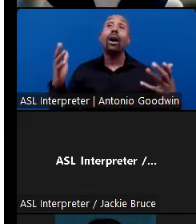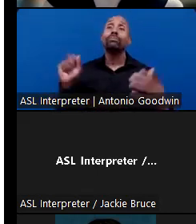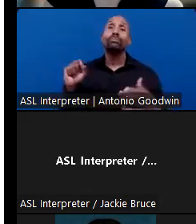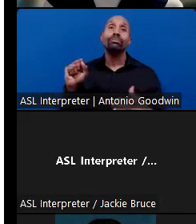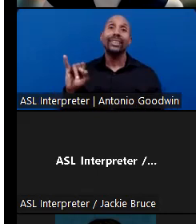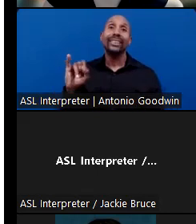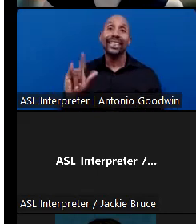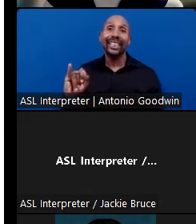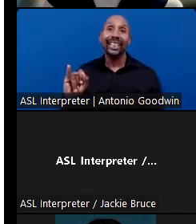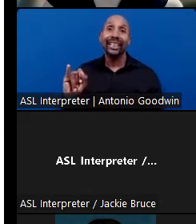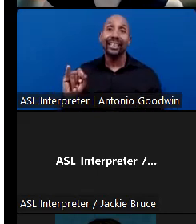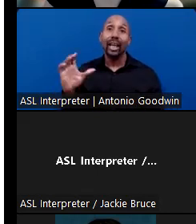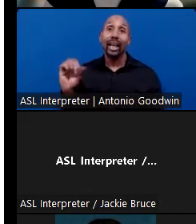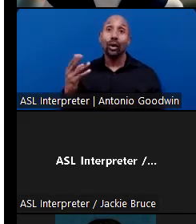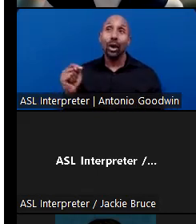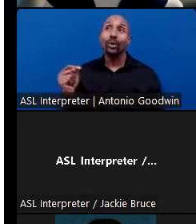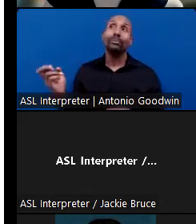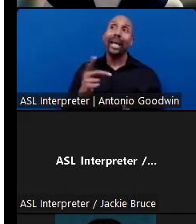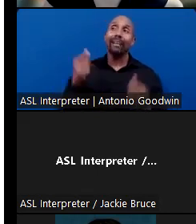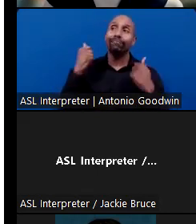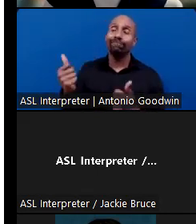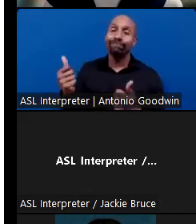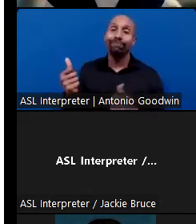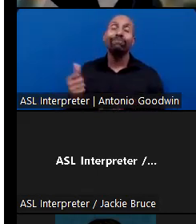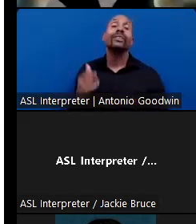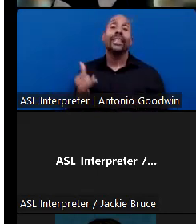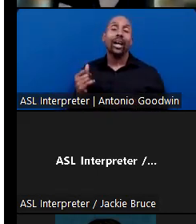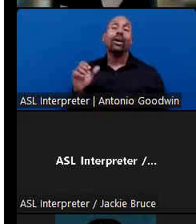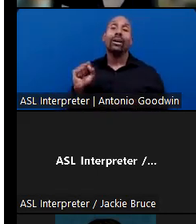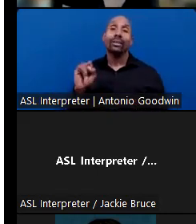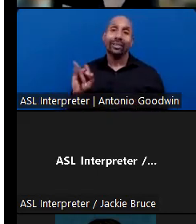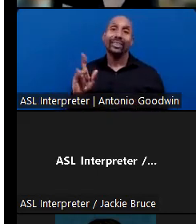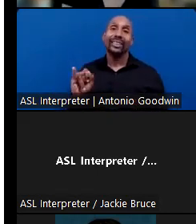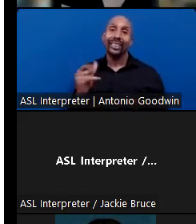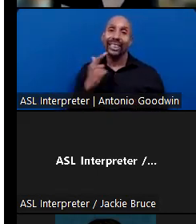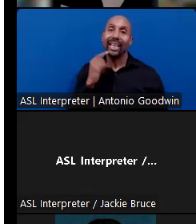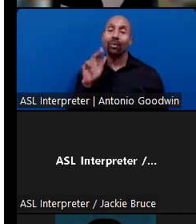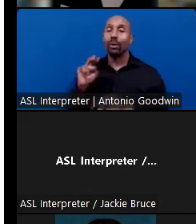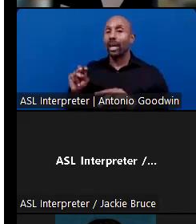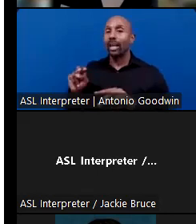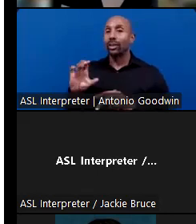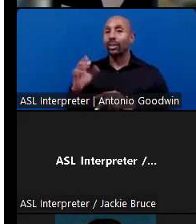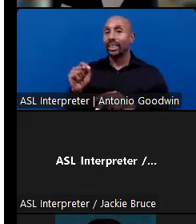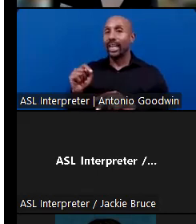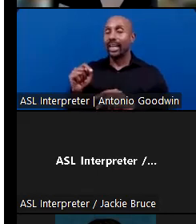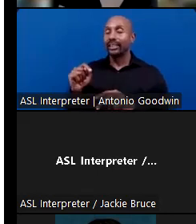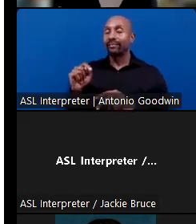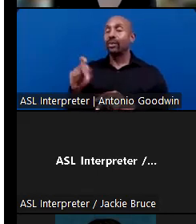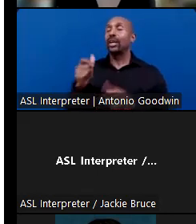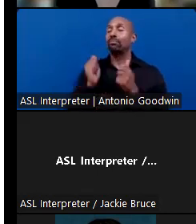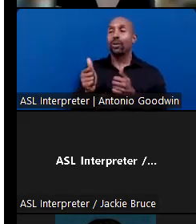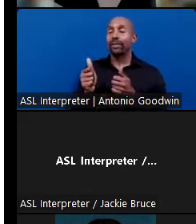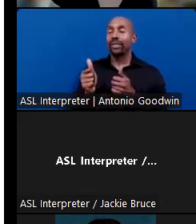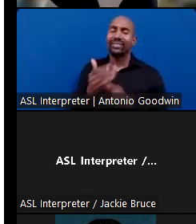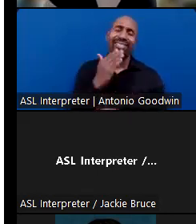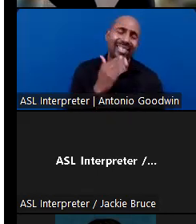so Sealy said that they can monitor the chat box, by the way. So Nazik, thank you